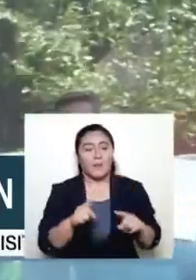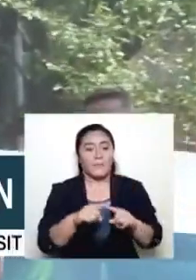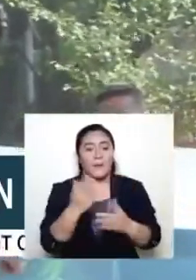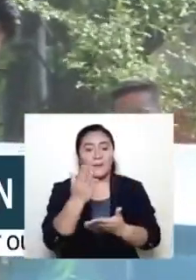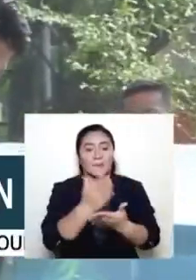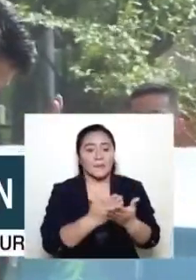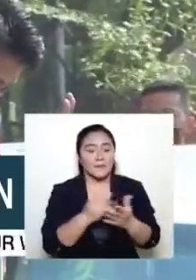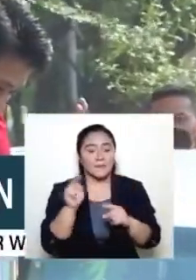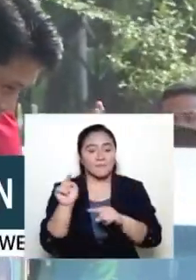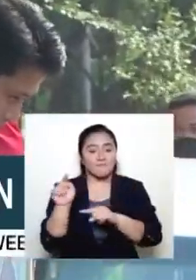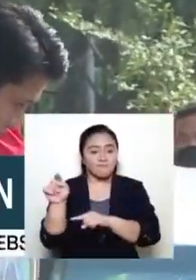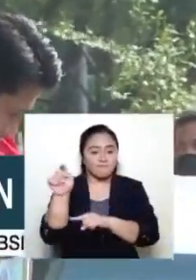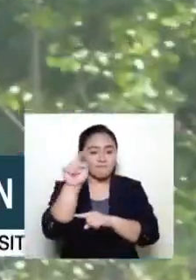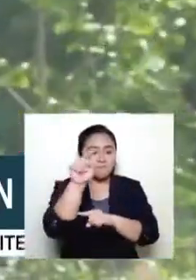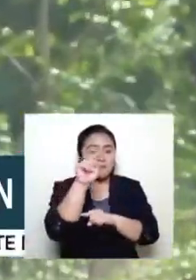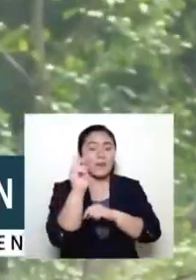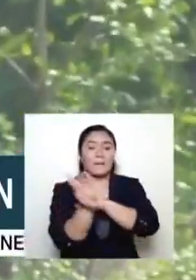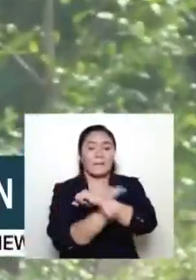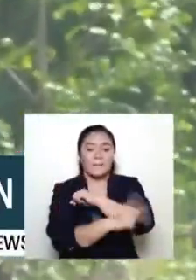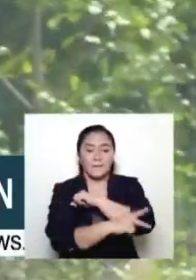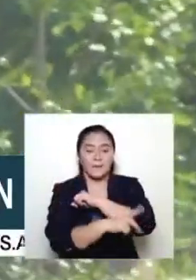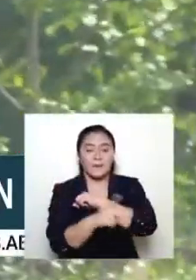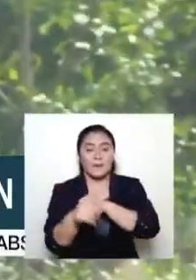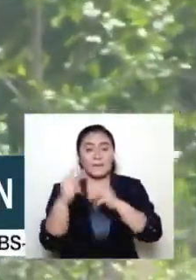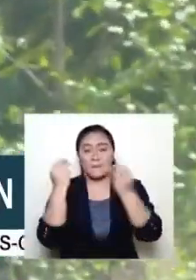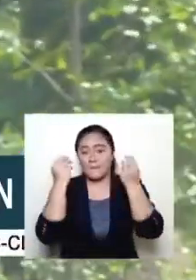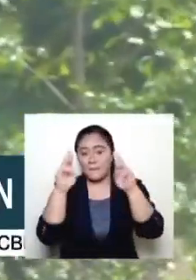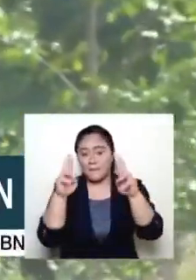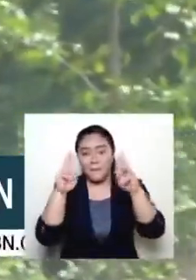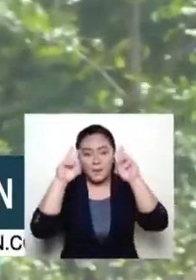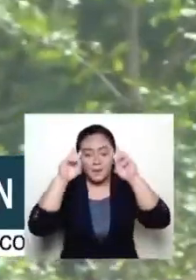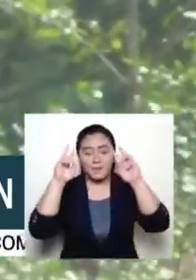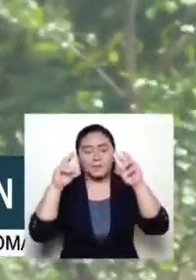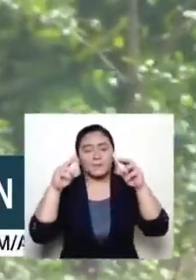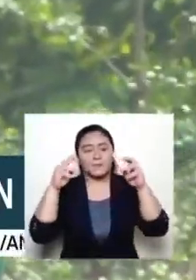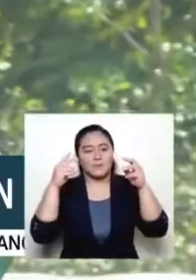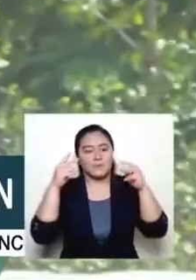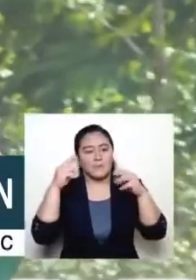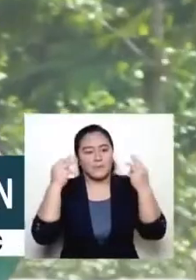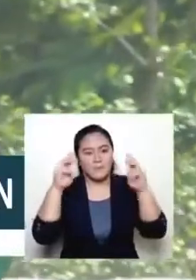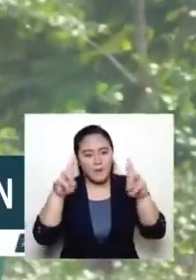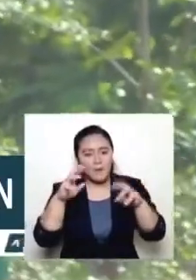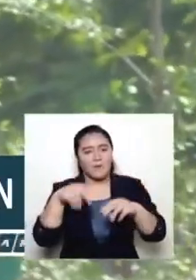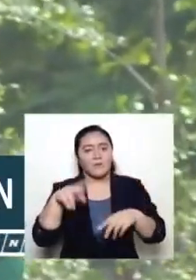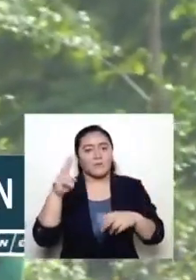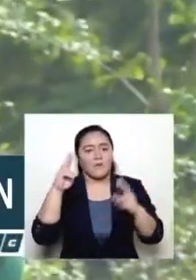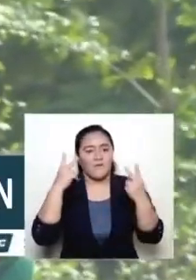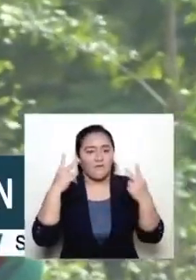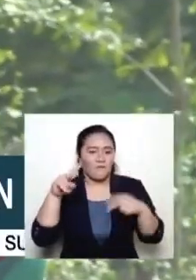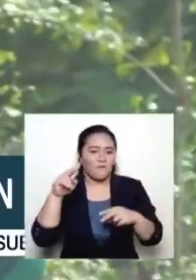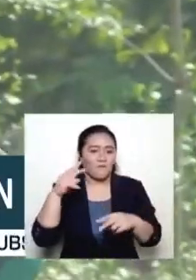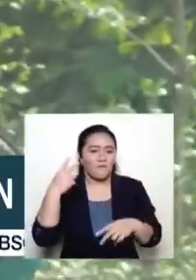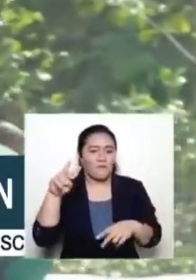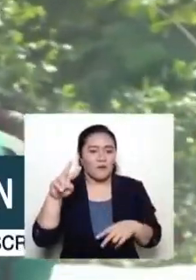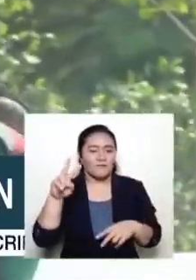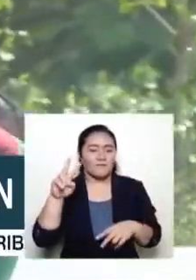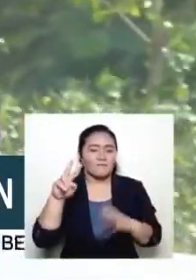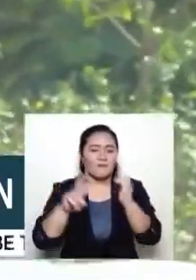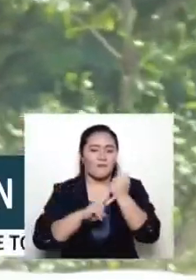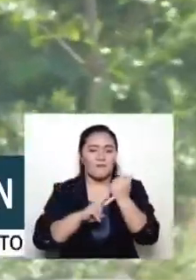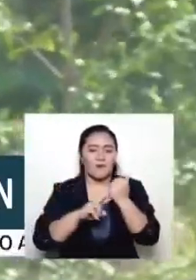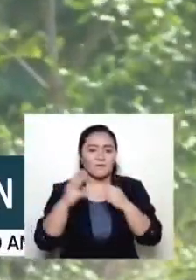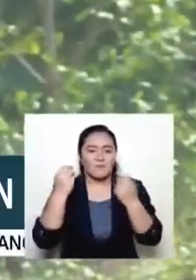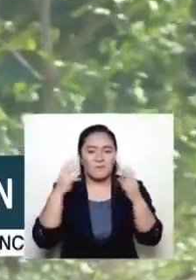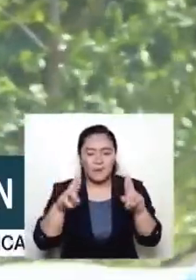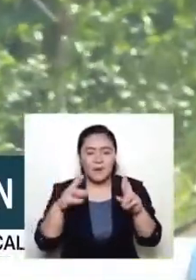well, from mayors and vice mayors and congressmen as well from Bulacan. Also, Vice Governor Wilhelmino C. was among those who